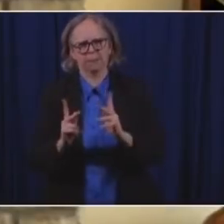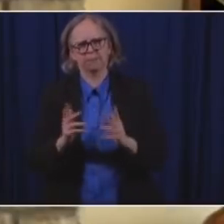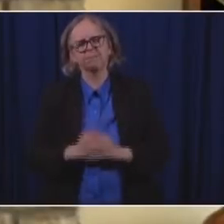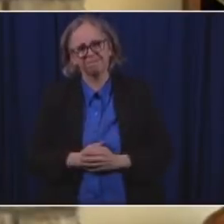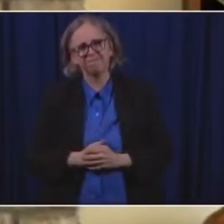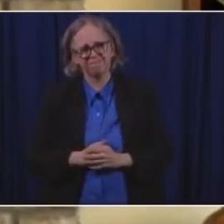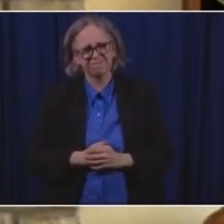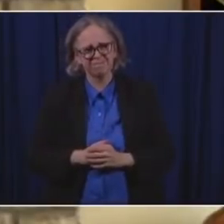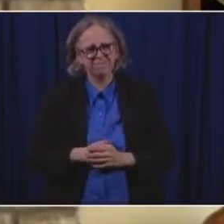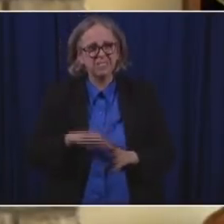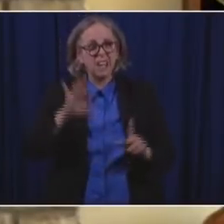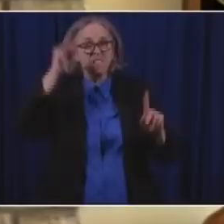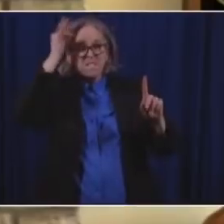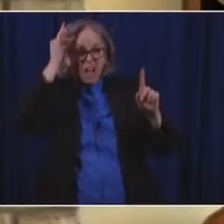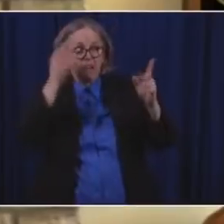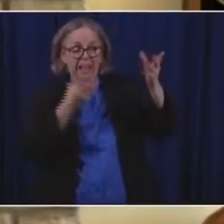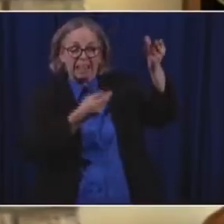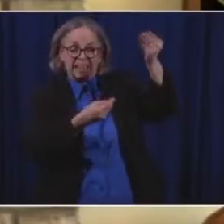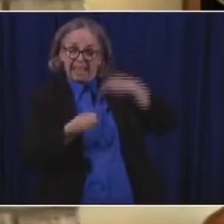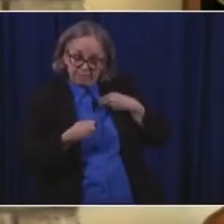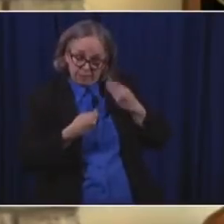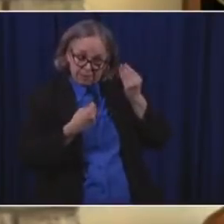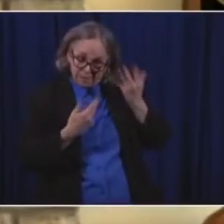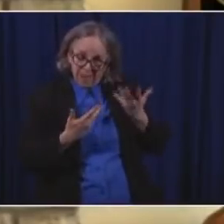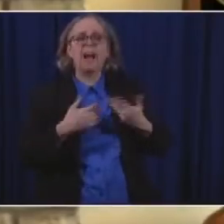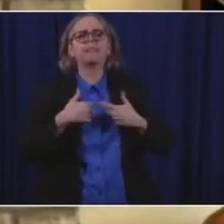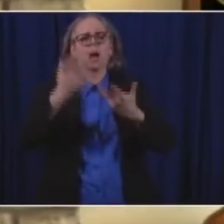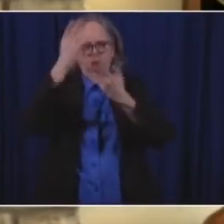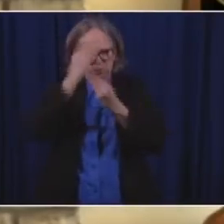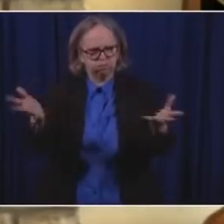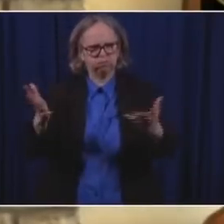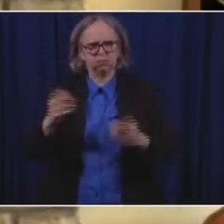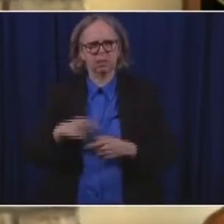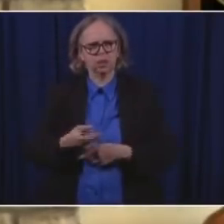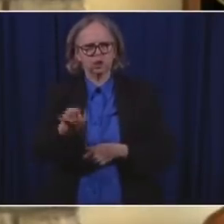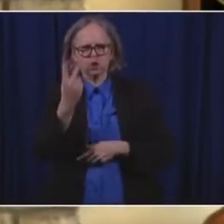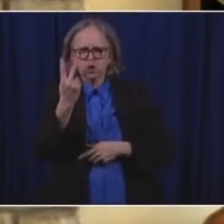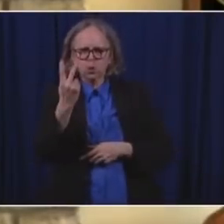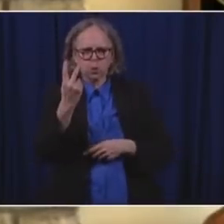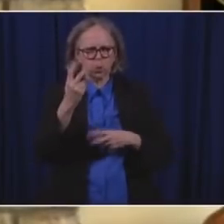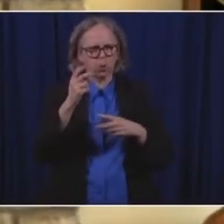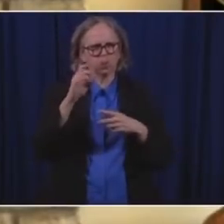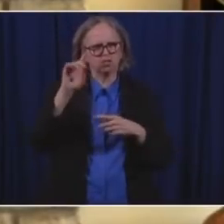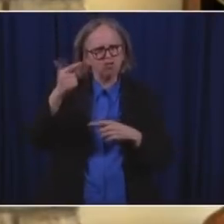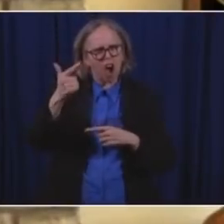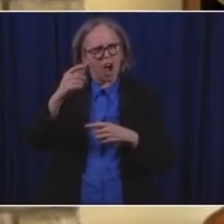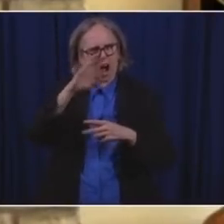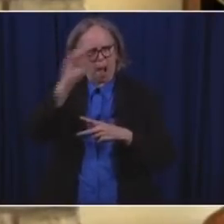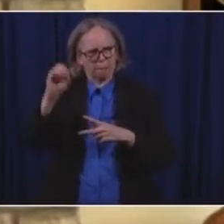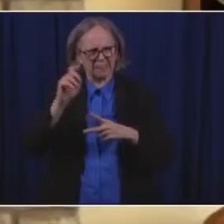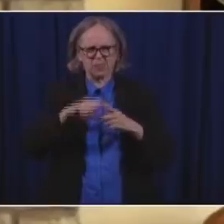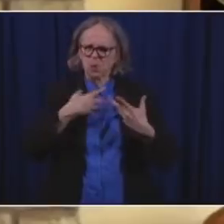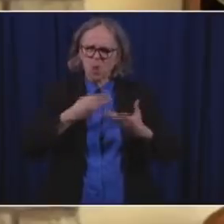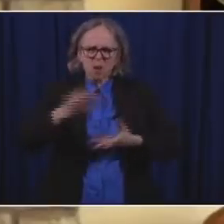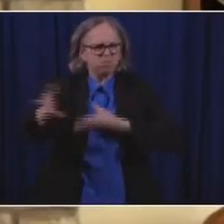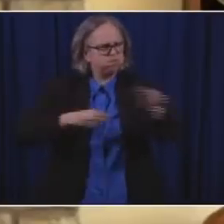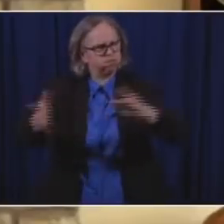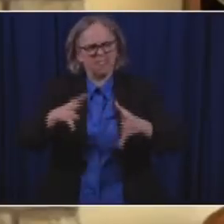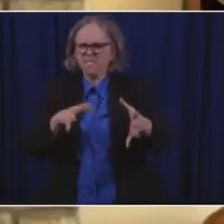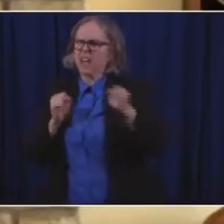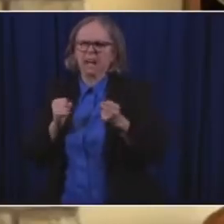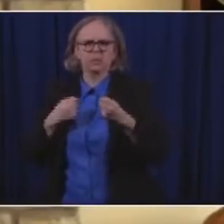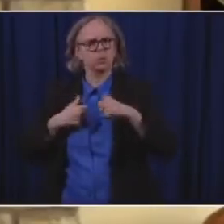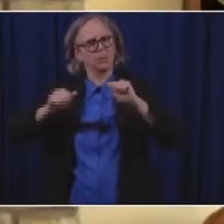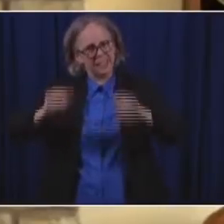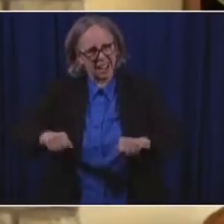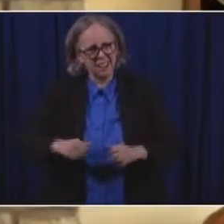government gets this to us, and these 2 drug companies, and we hope more, get it to us. And so we can then